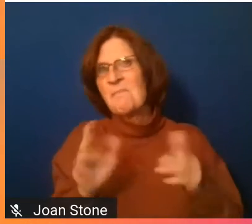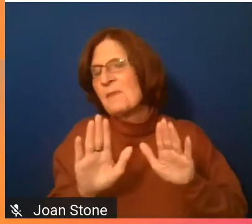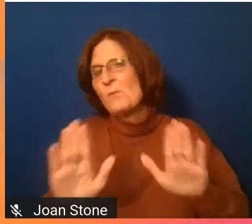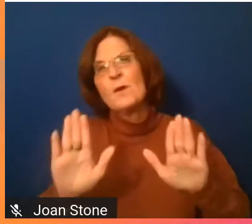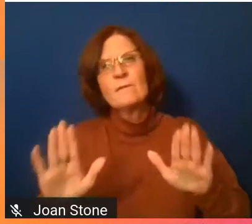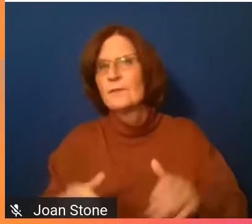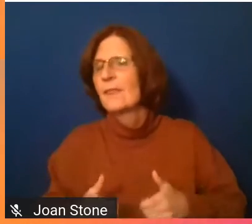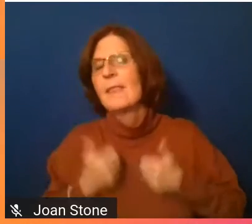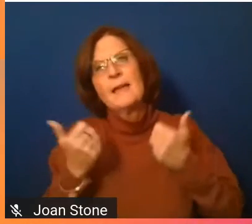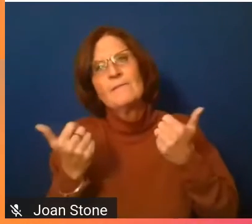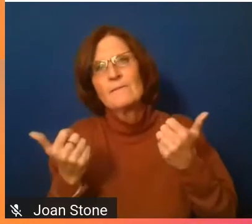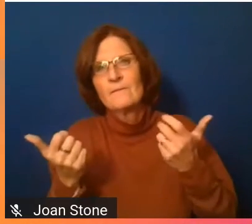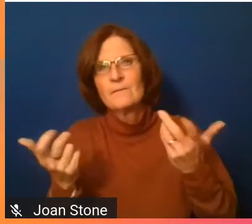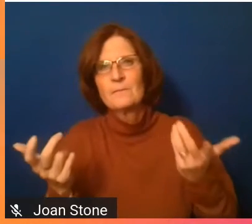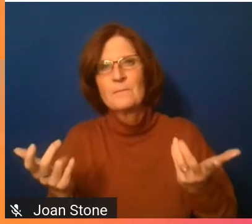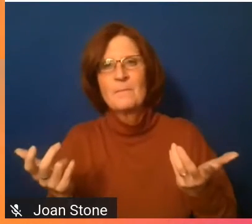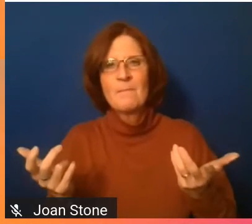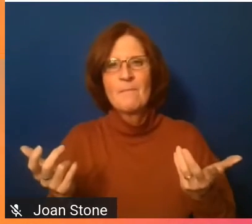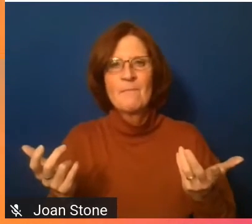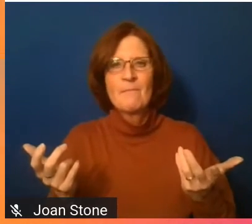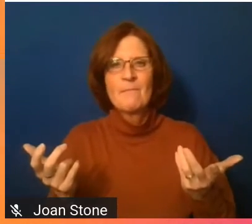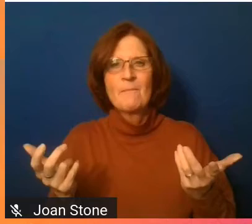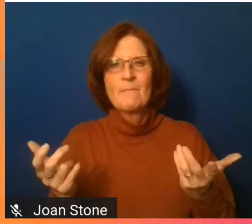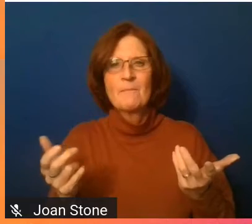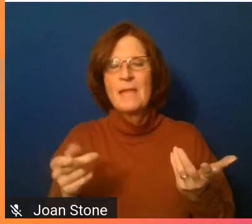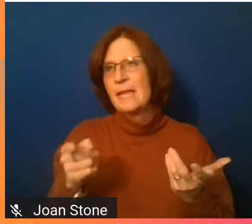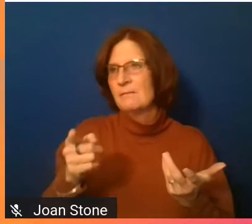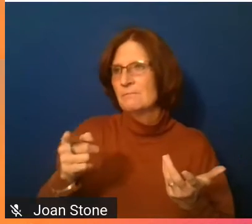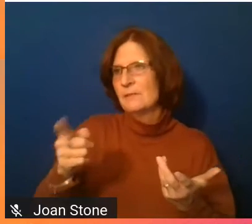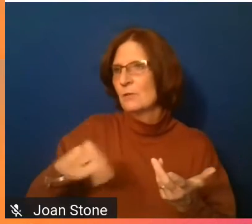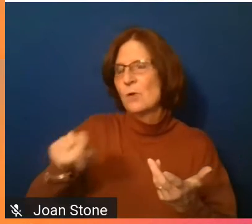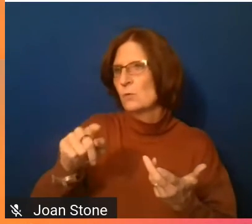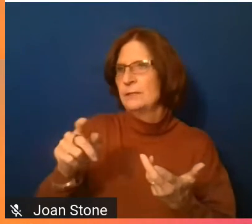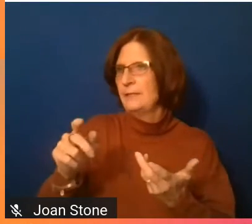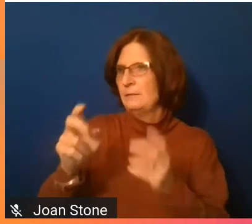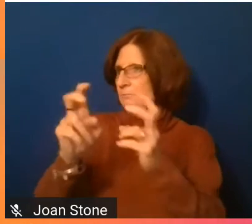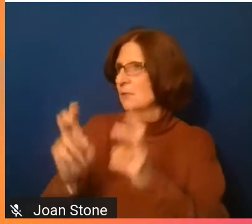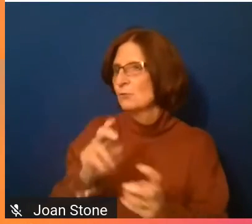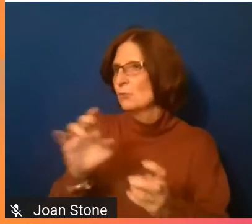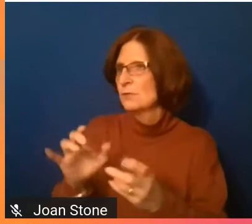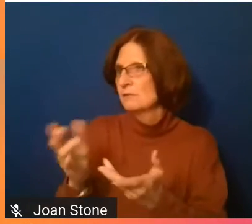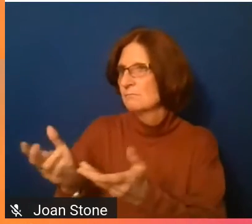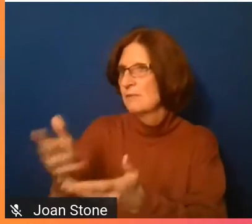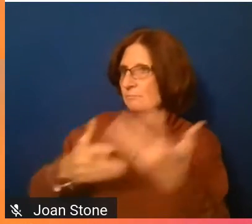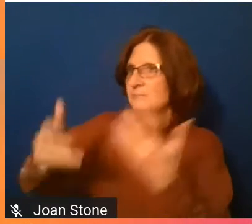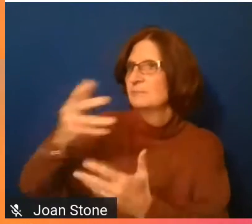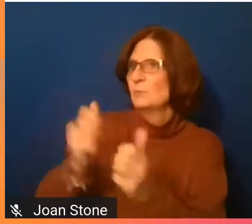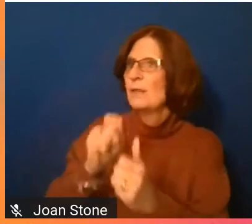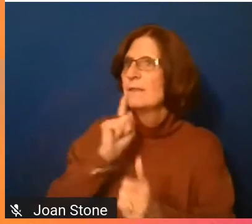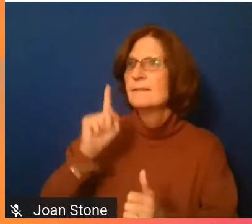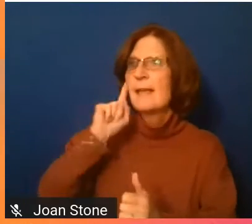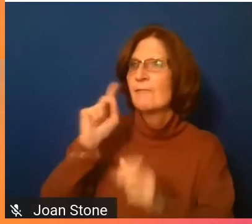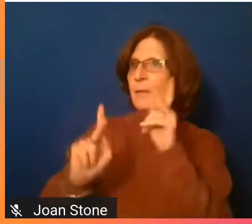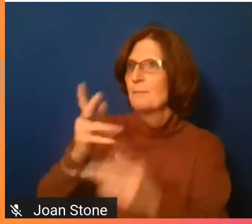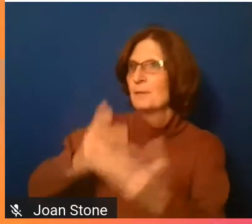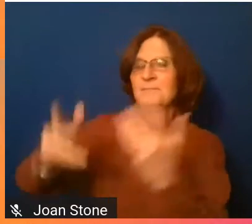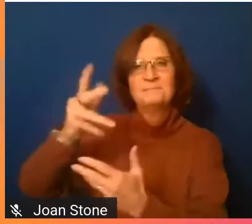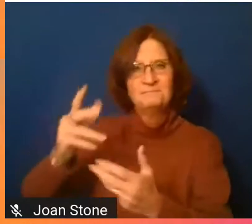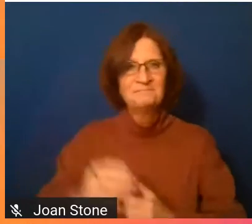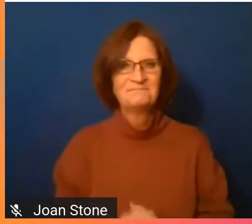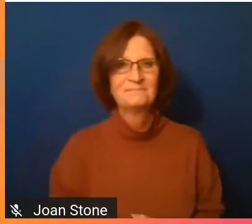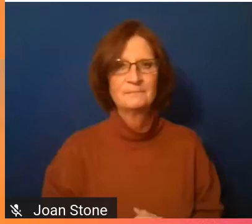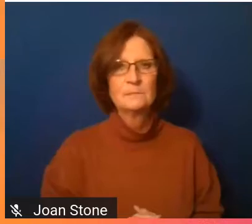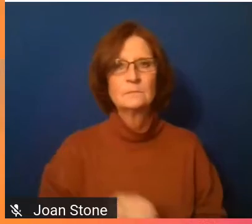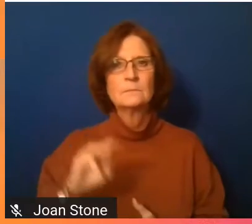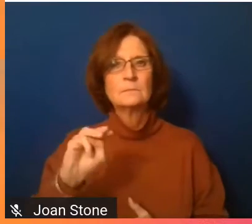island populated only by deaf people. Thank you. Mike?